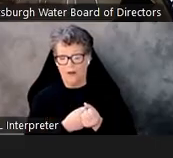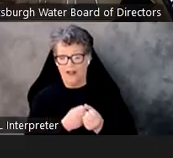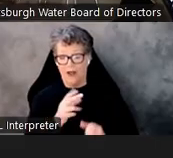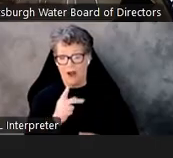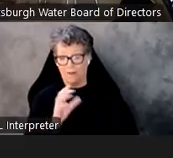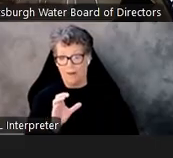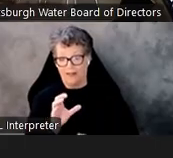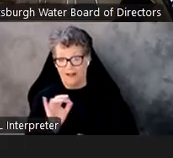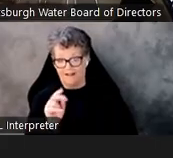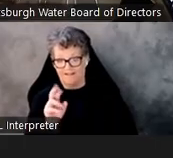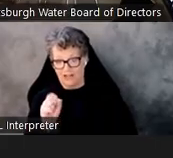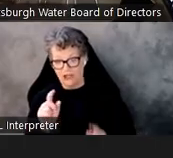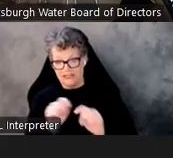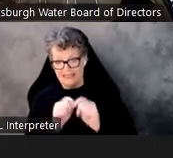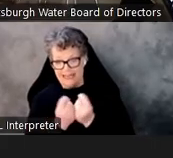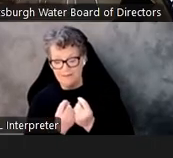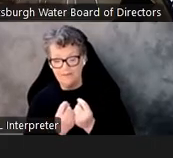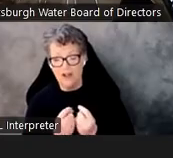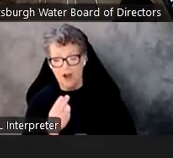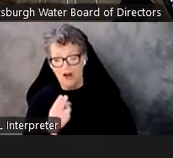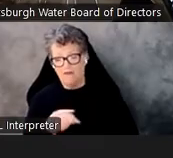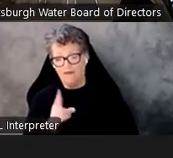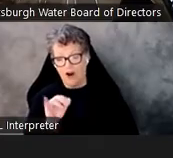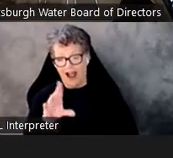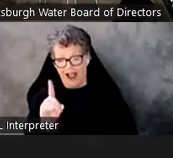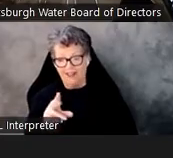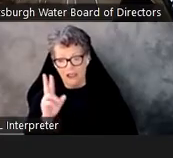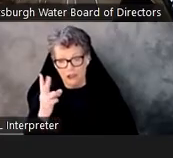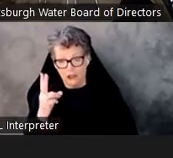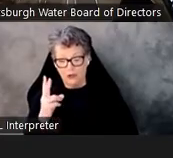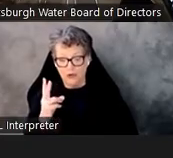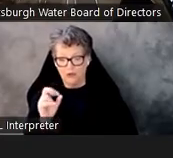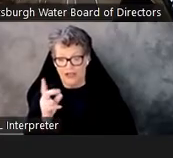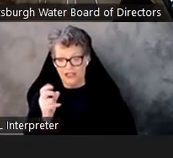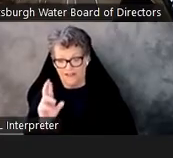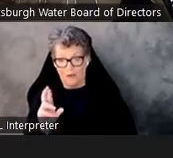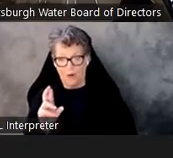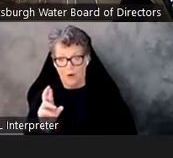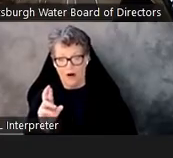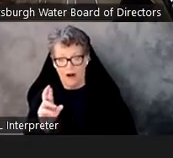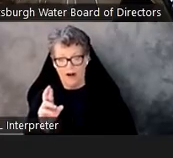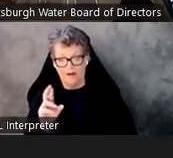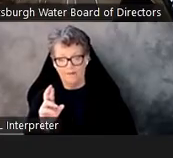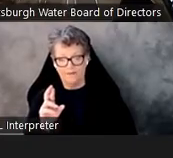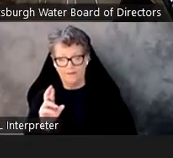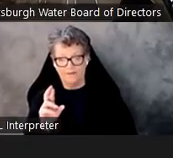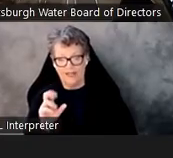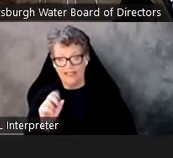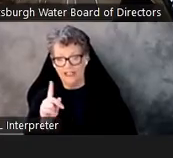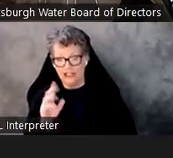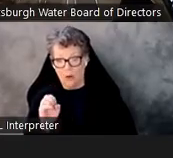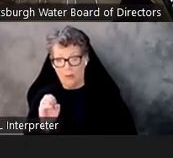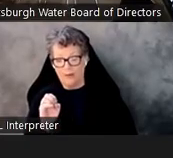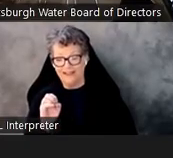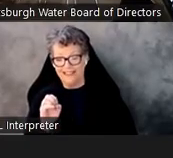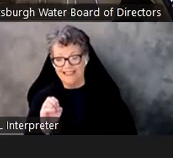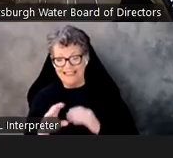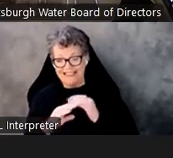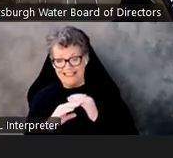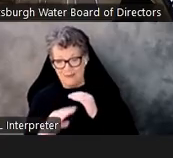team for the Highland 2 Reservoir slope stability